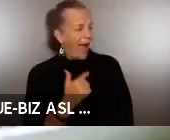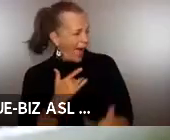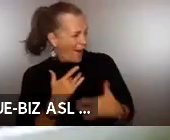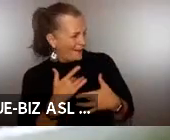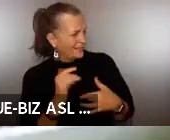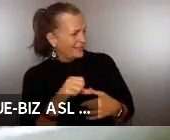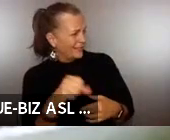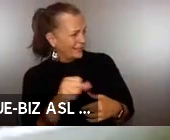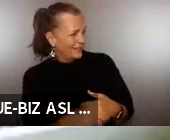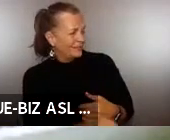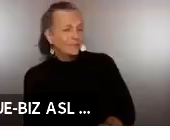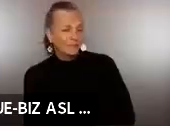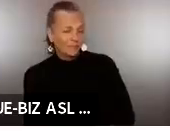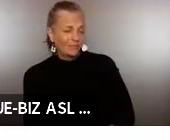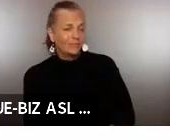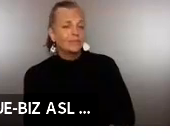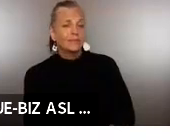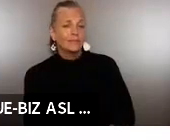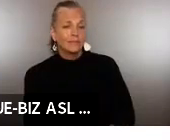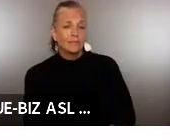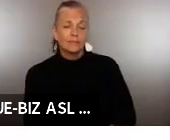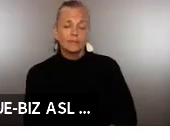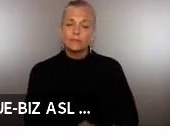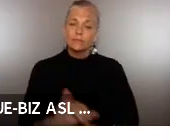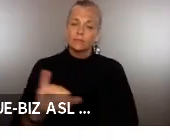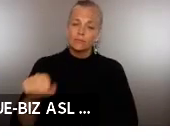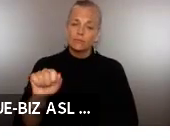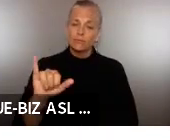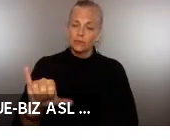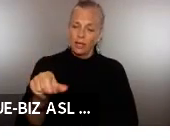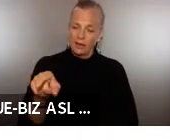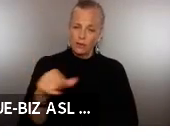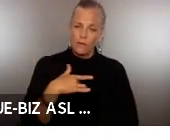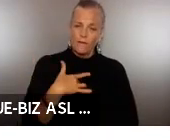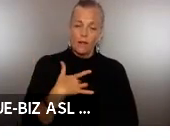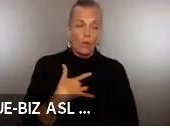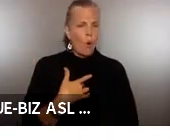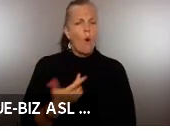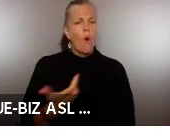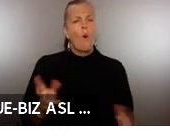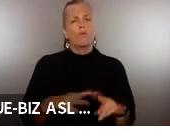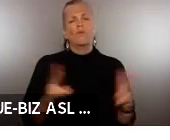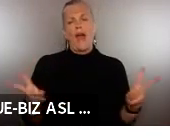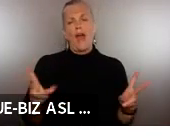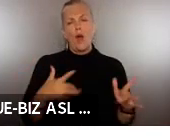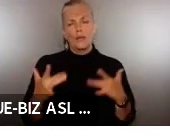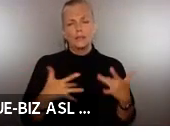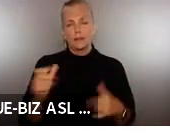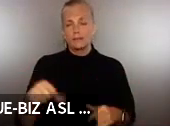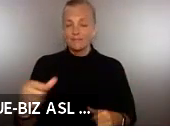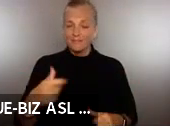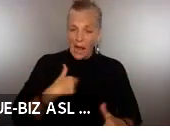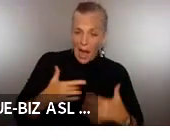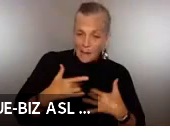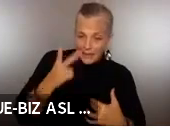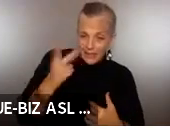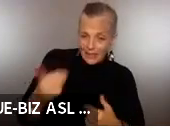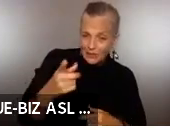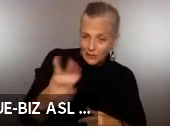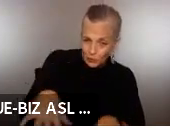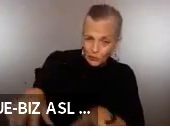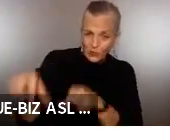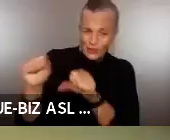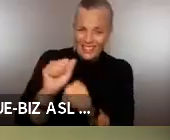it. How do you feel, Jay? Oh, I'm very excited. I'm very excited to see you play that character.